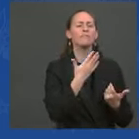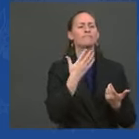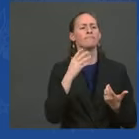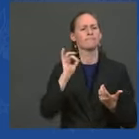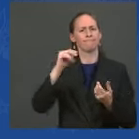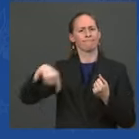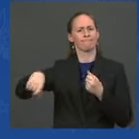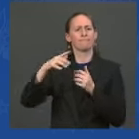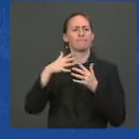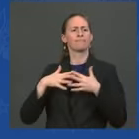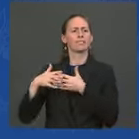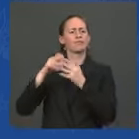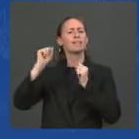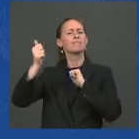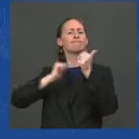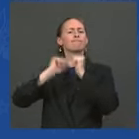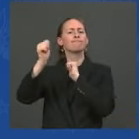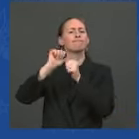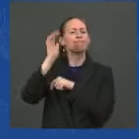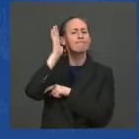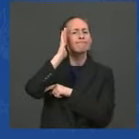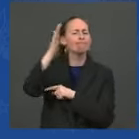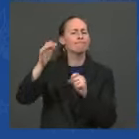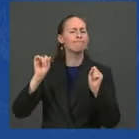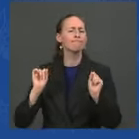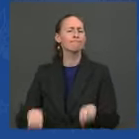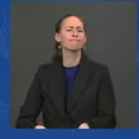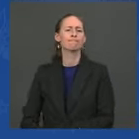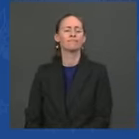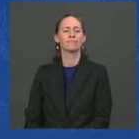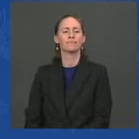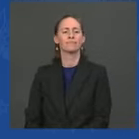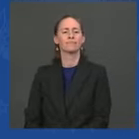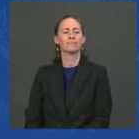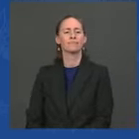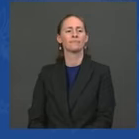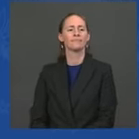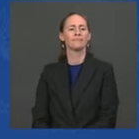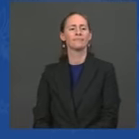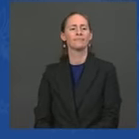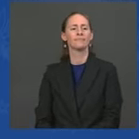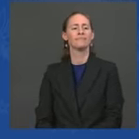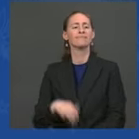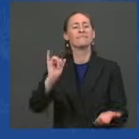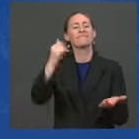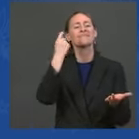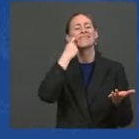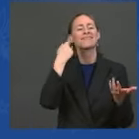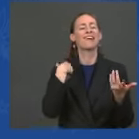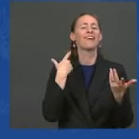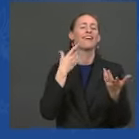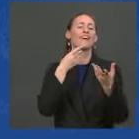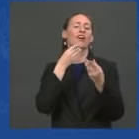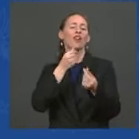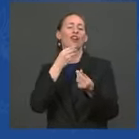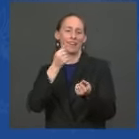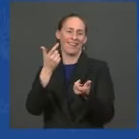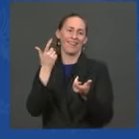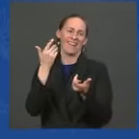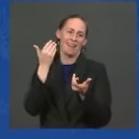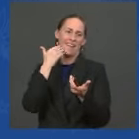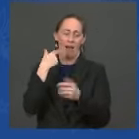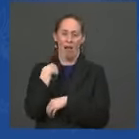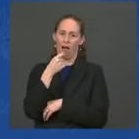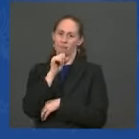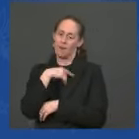the future. You know, when I talk to all your folks out in the playground, as I joked, everybody knows I like kids better than people. Fortunately,